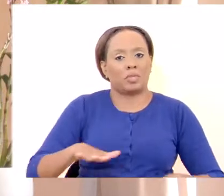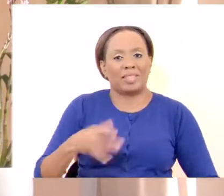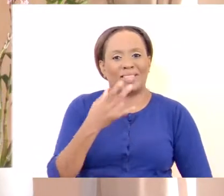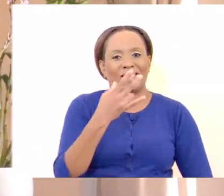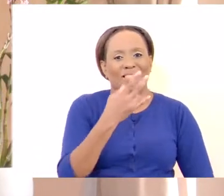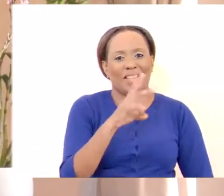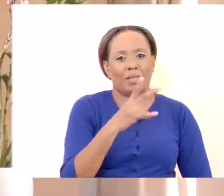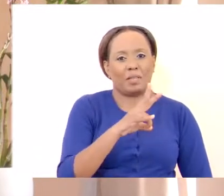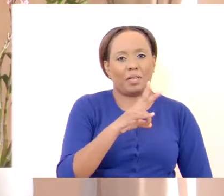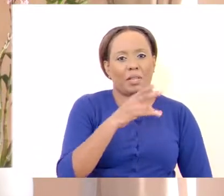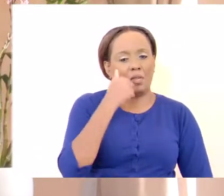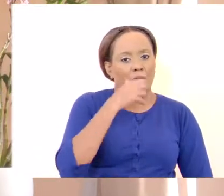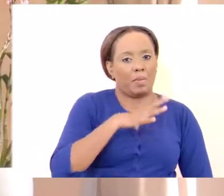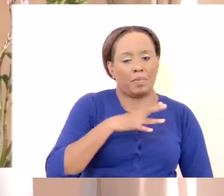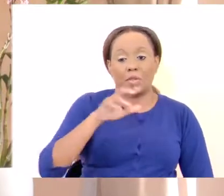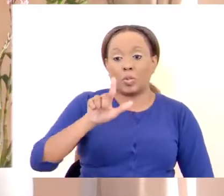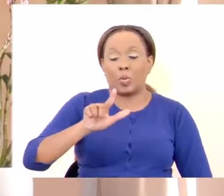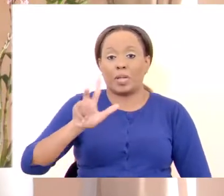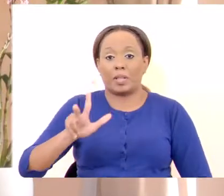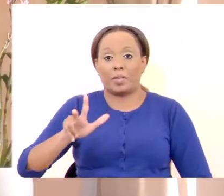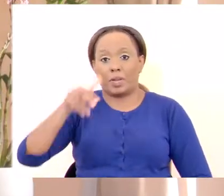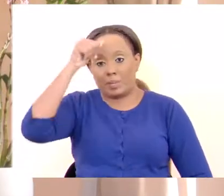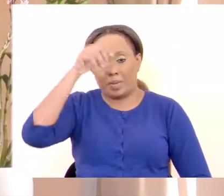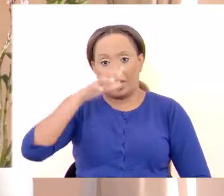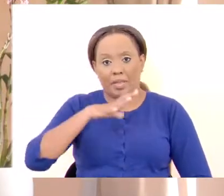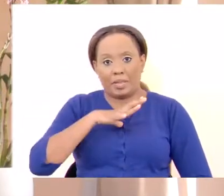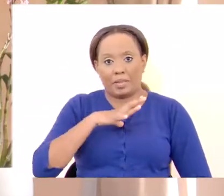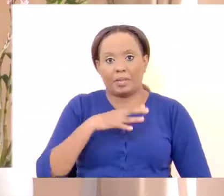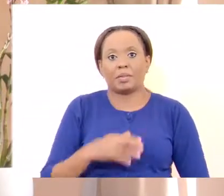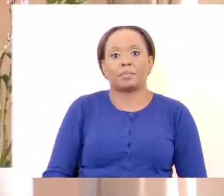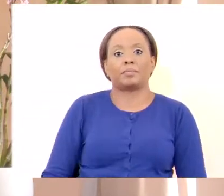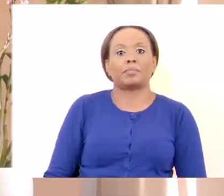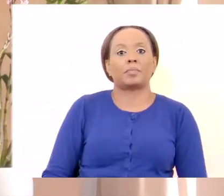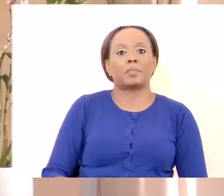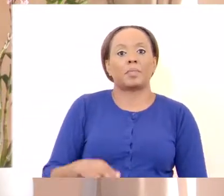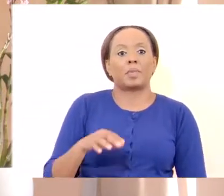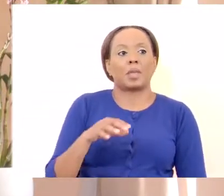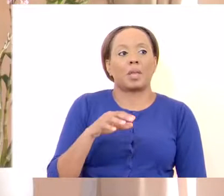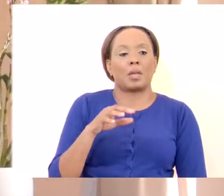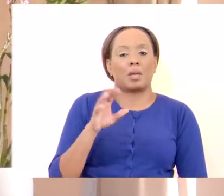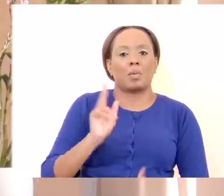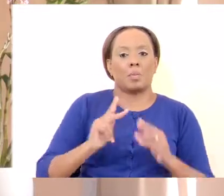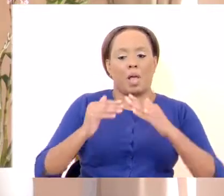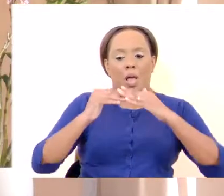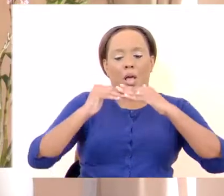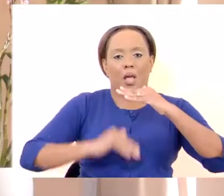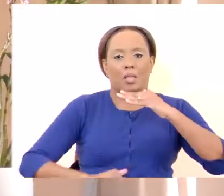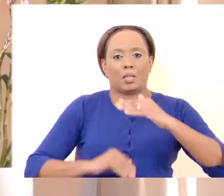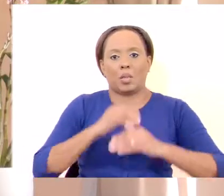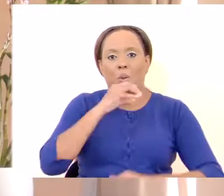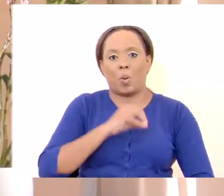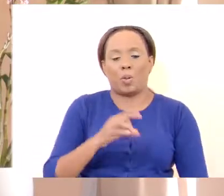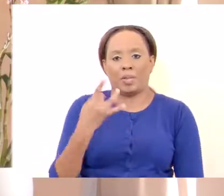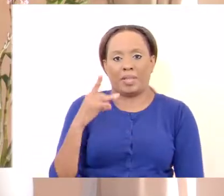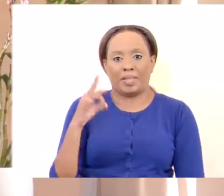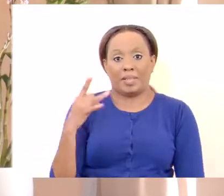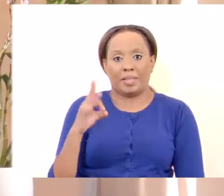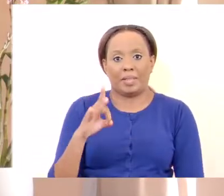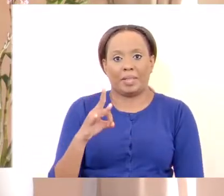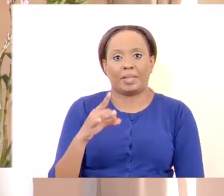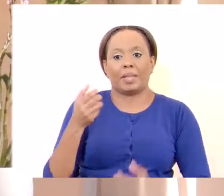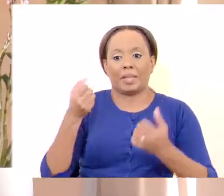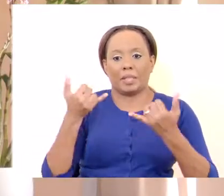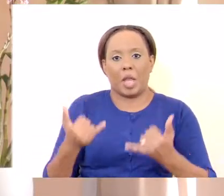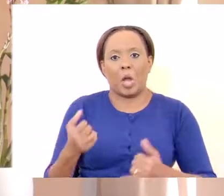23 males. So the young people who feel they should not stay home or wear masks and that